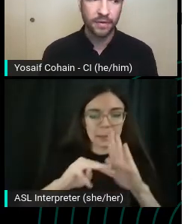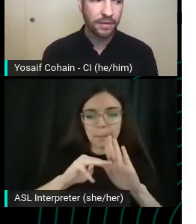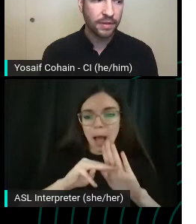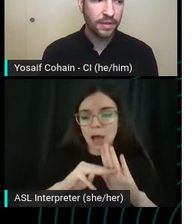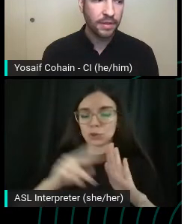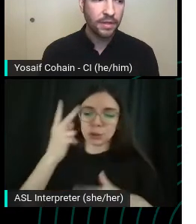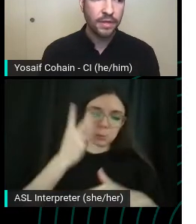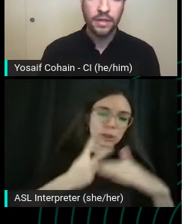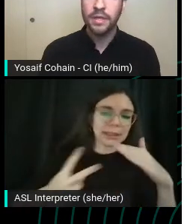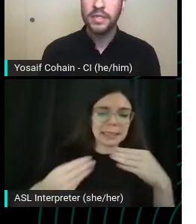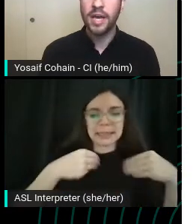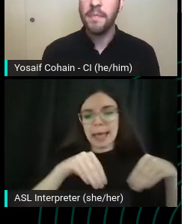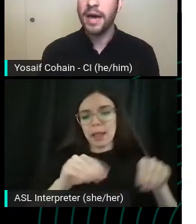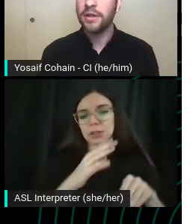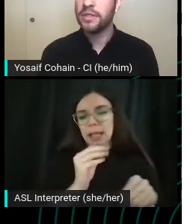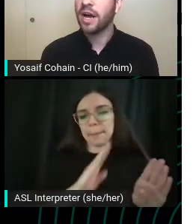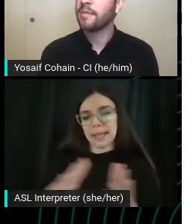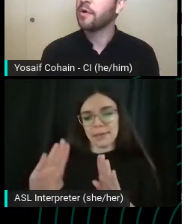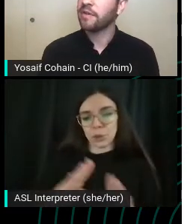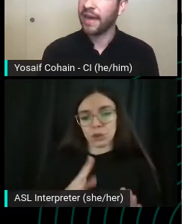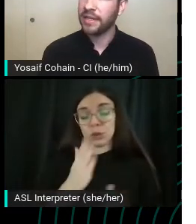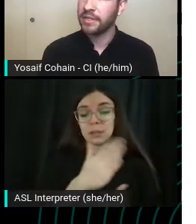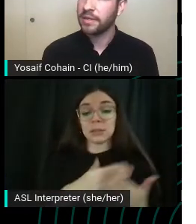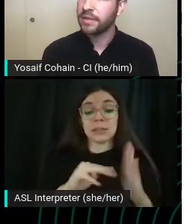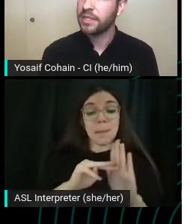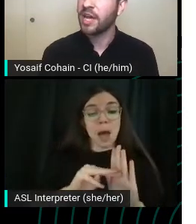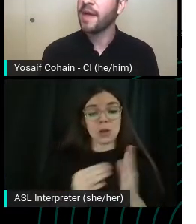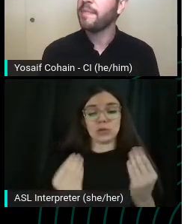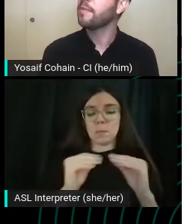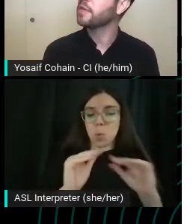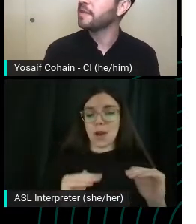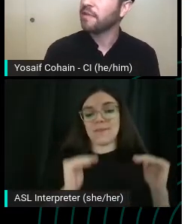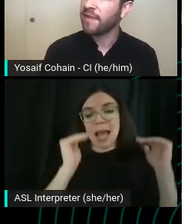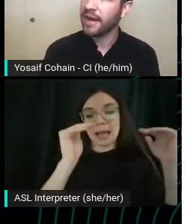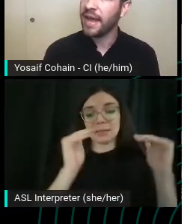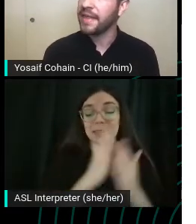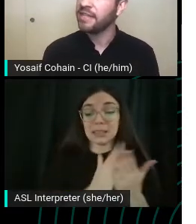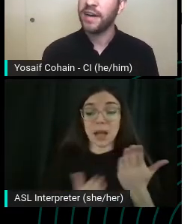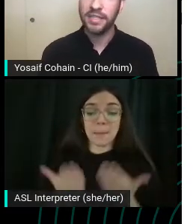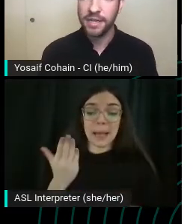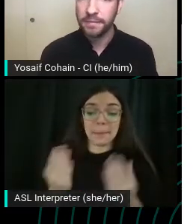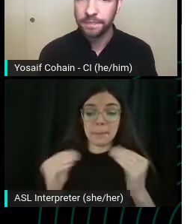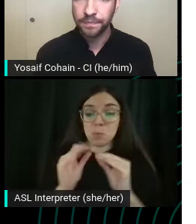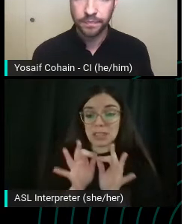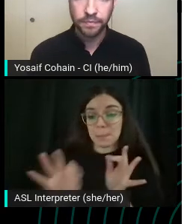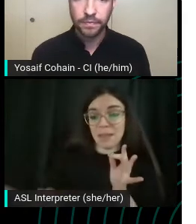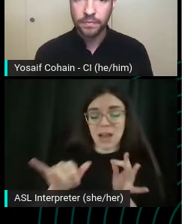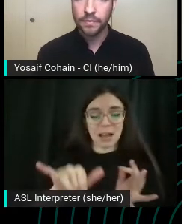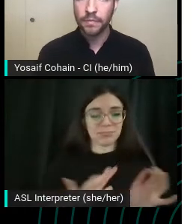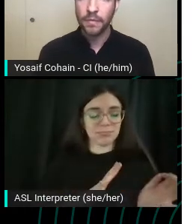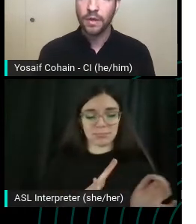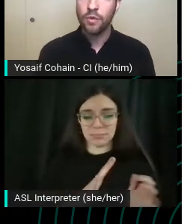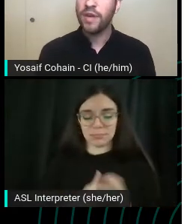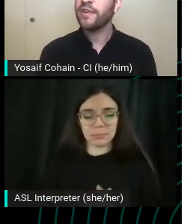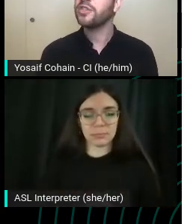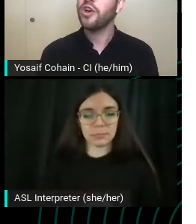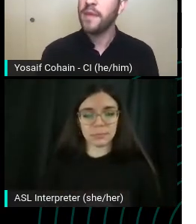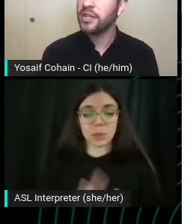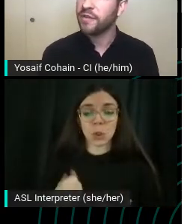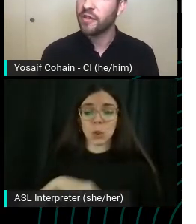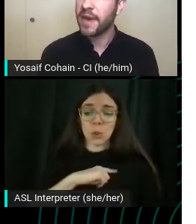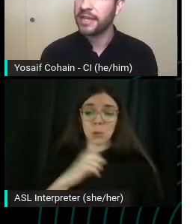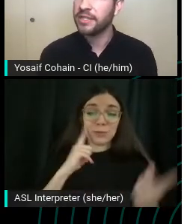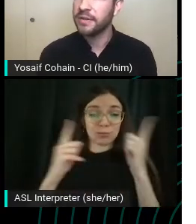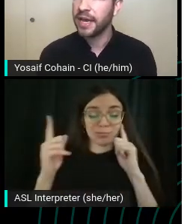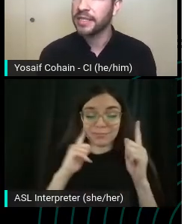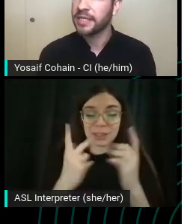behavior. Some models are more advanced, some might be more simplified, and that's fine too. We've heard so much